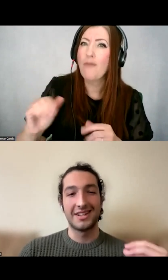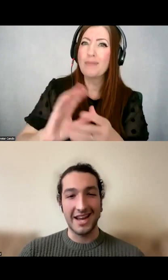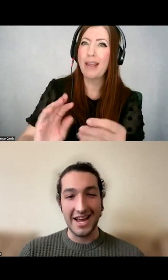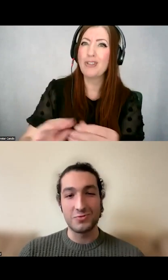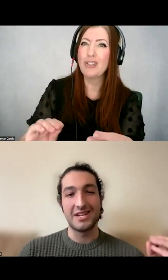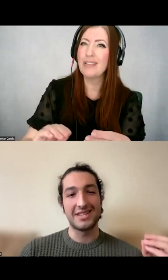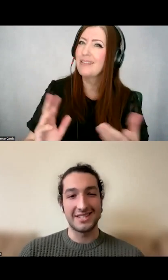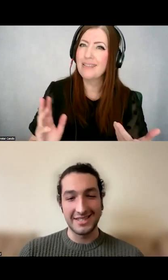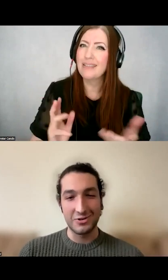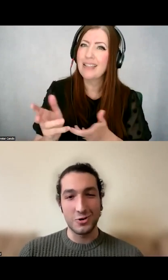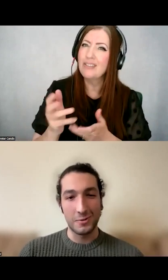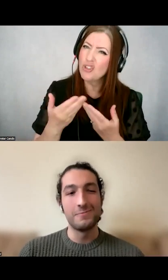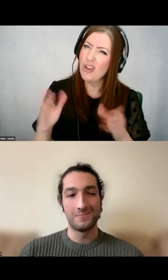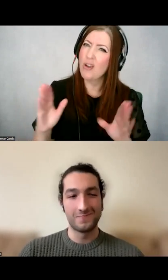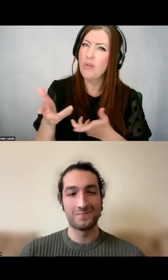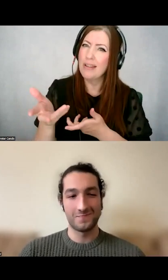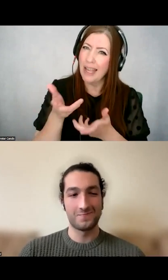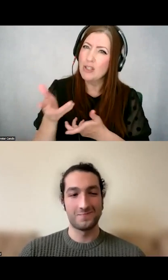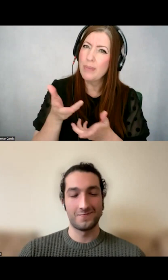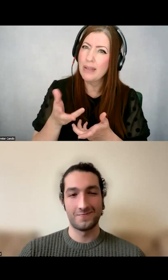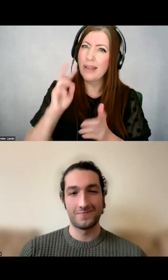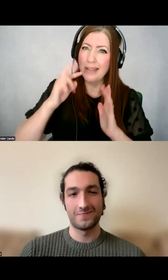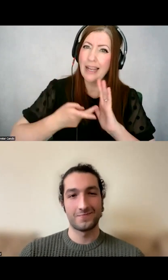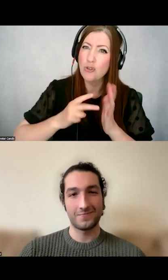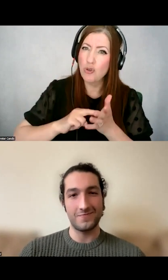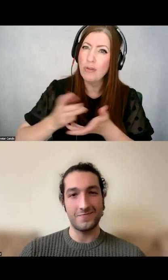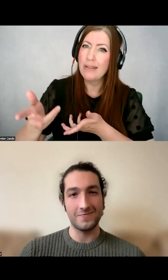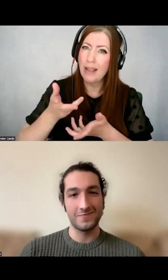general, engagement that is intentional.